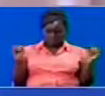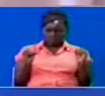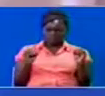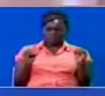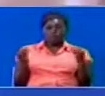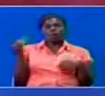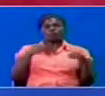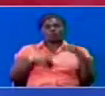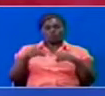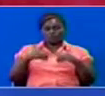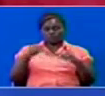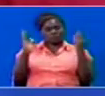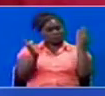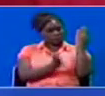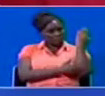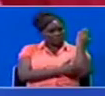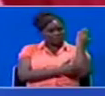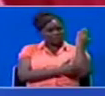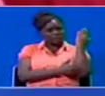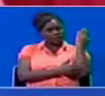Corruption is immoral.